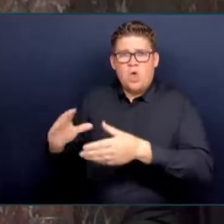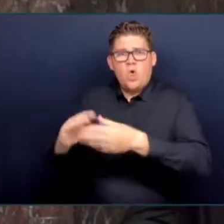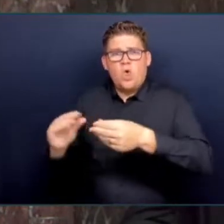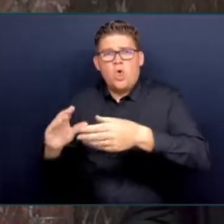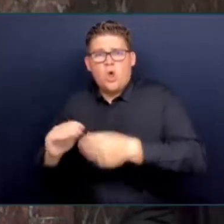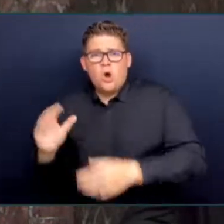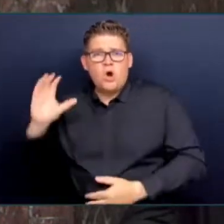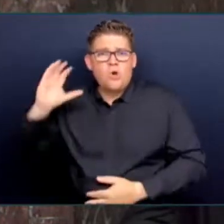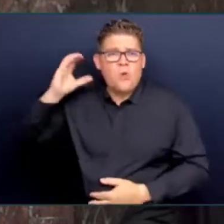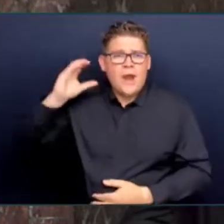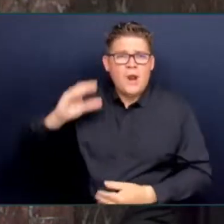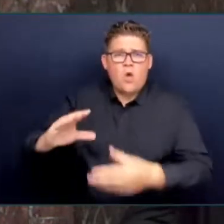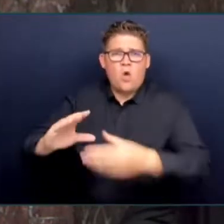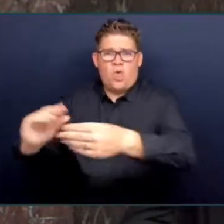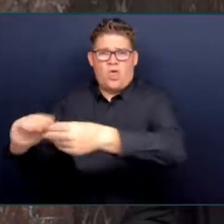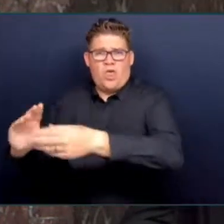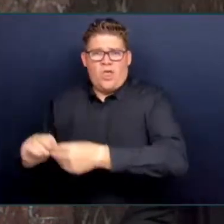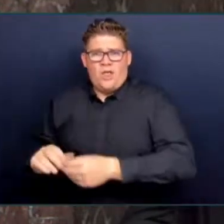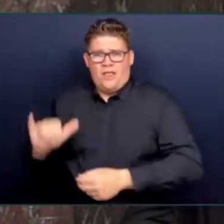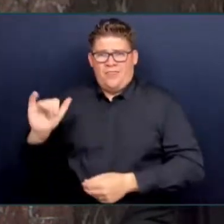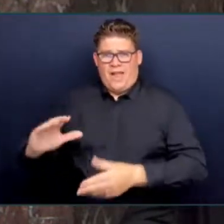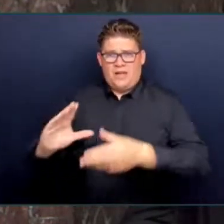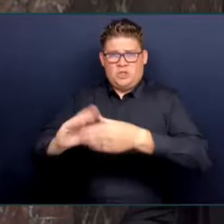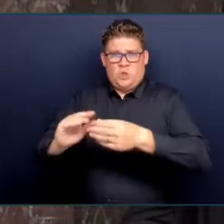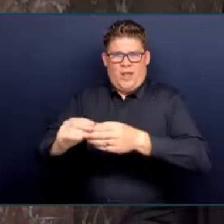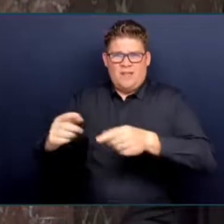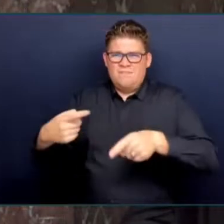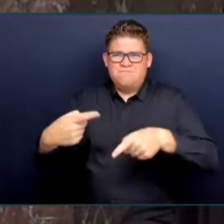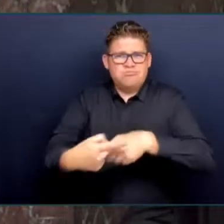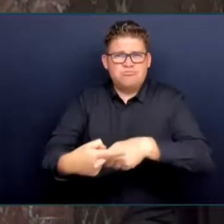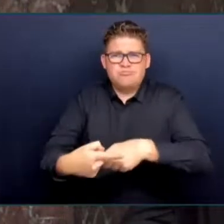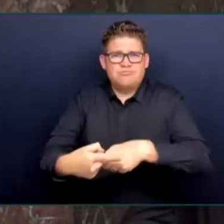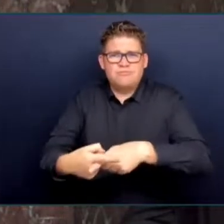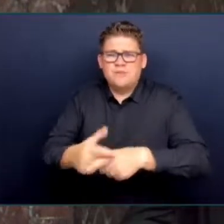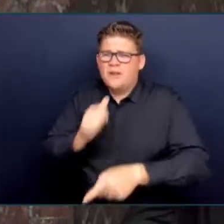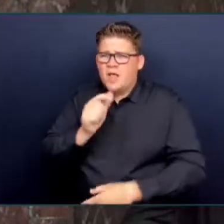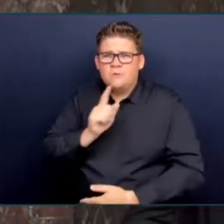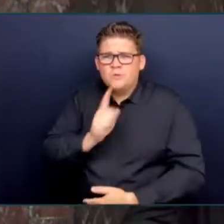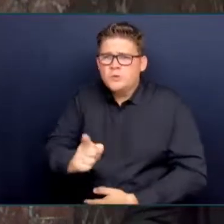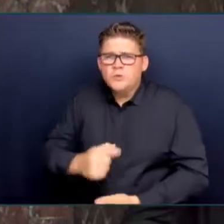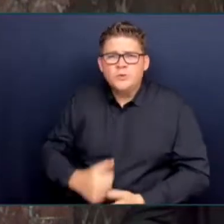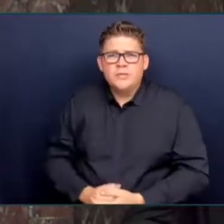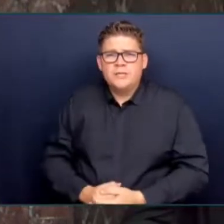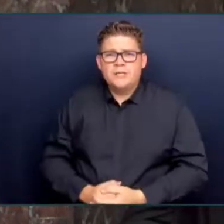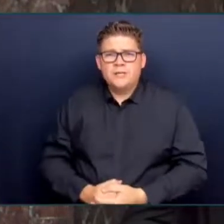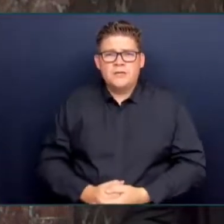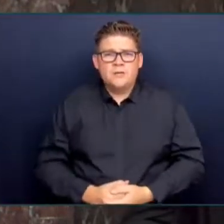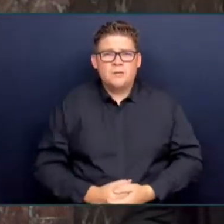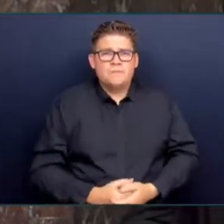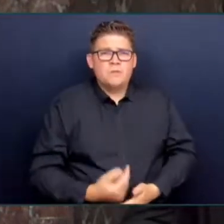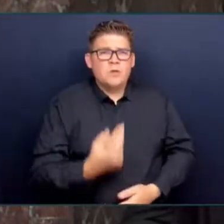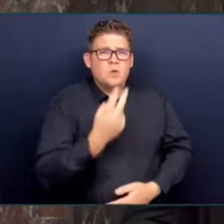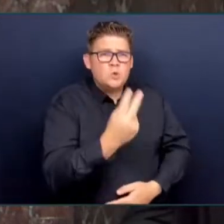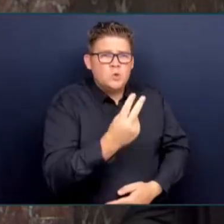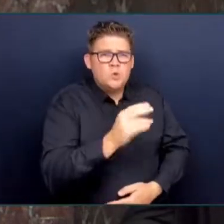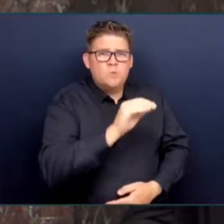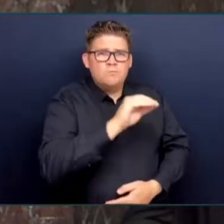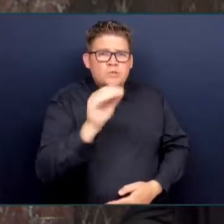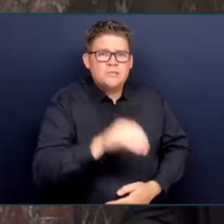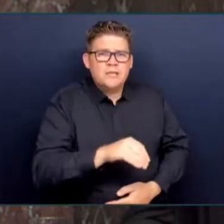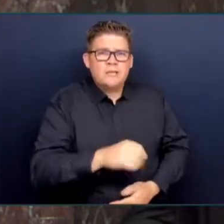would have 2% plus inflation. Mr. Speaker, that would mean next year tenants in this province would be facing